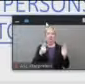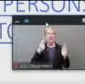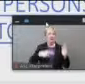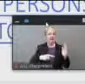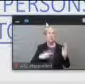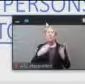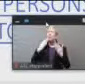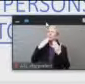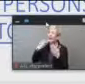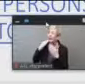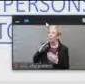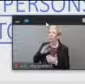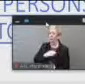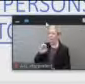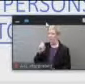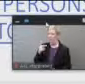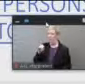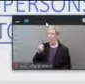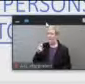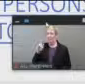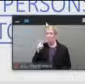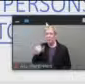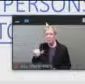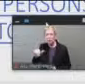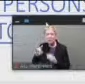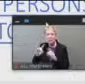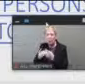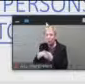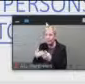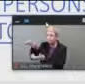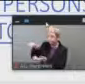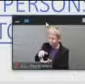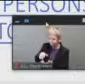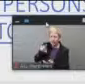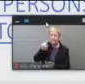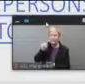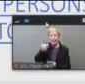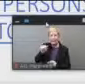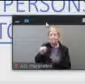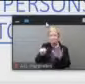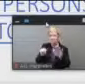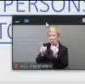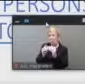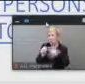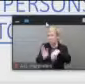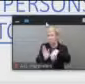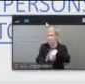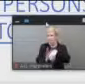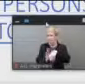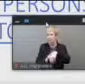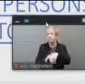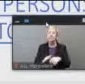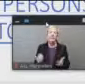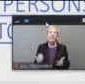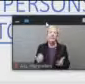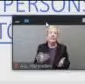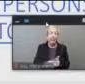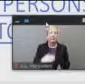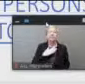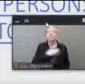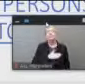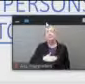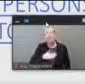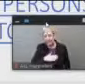this forward. Their documents will be revised soon. But one last caveat and reminder is please, you still need to take